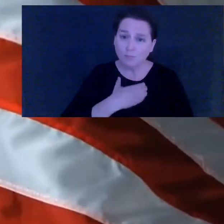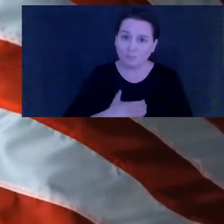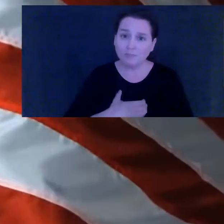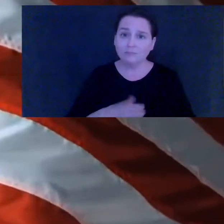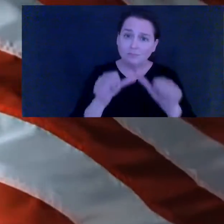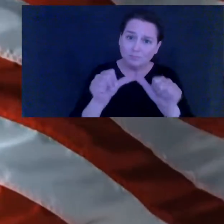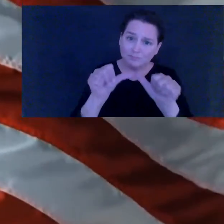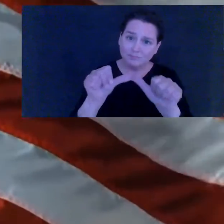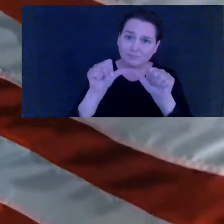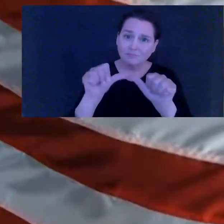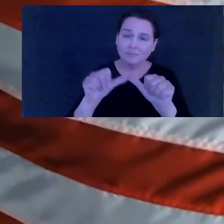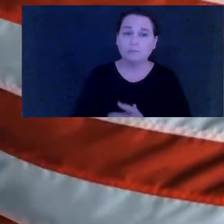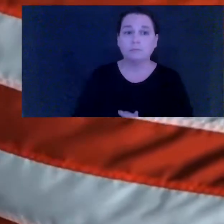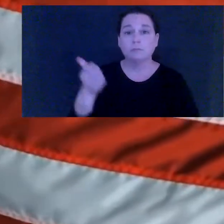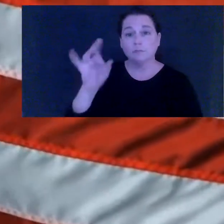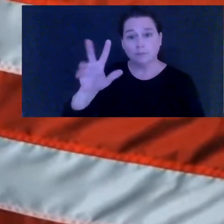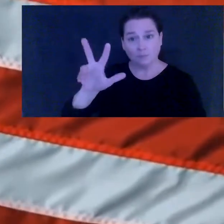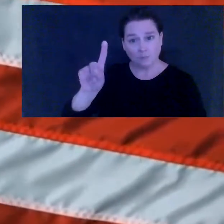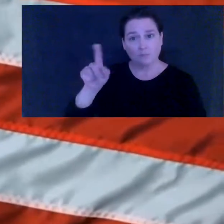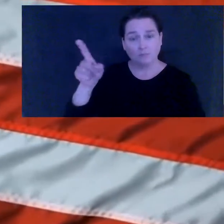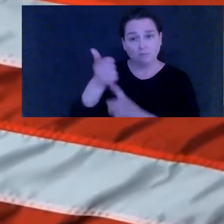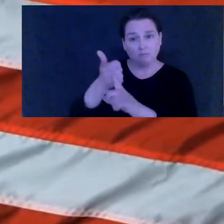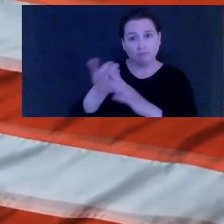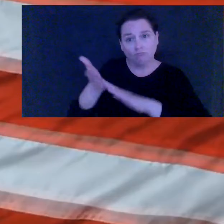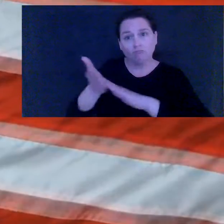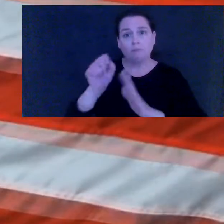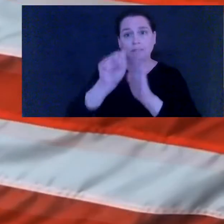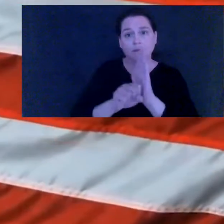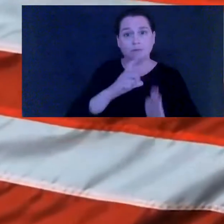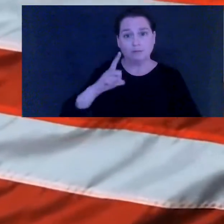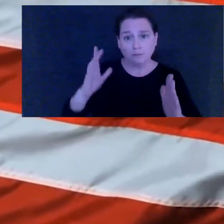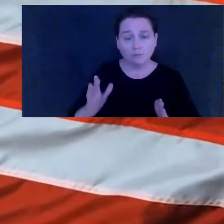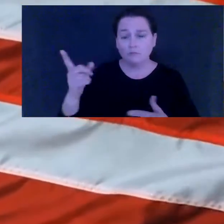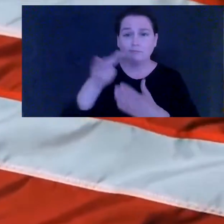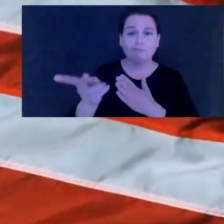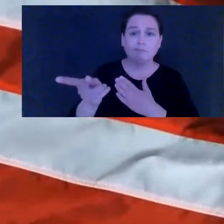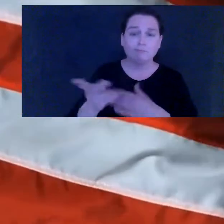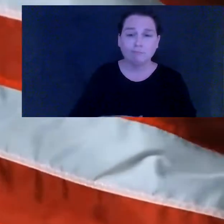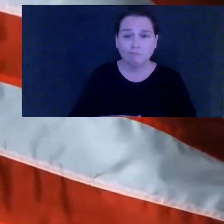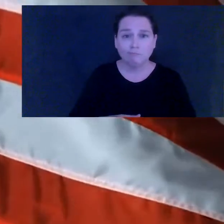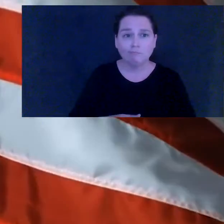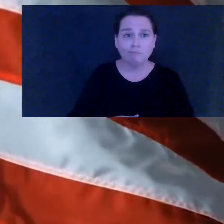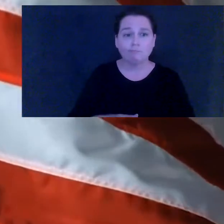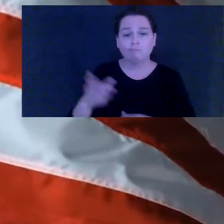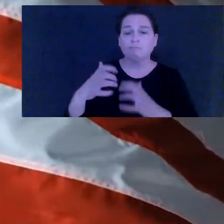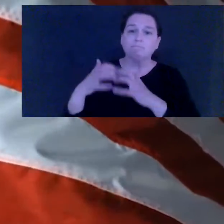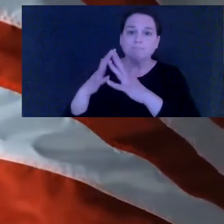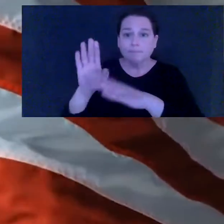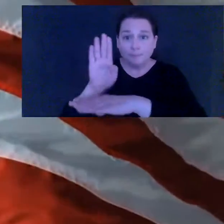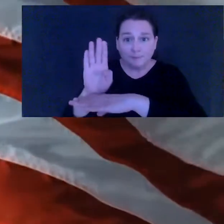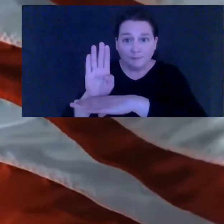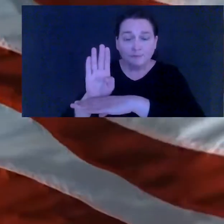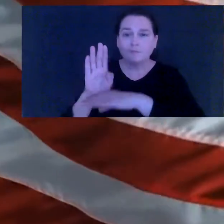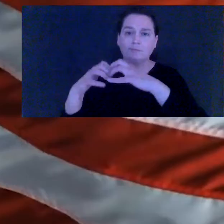long, difficult journey filled with disappointments, setbacks, failures, and ultimate success. An incredible testament to